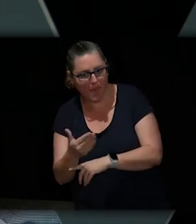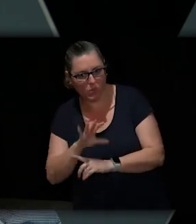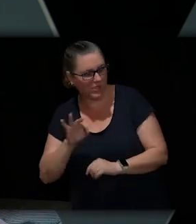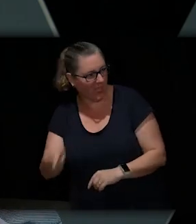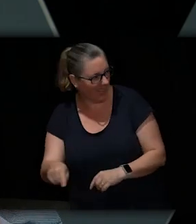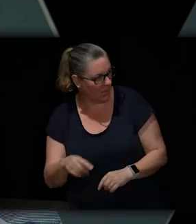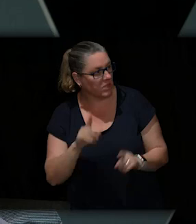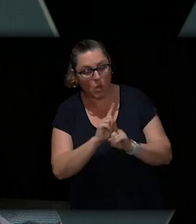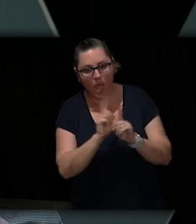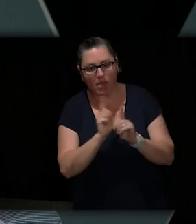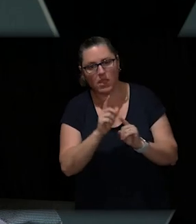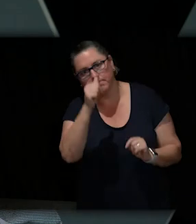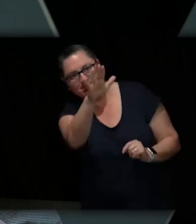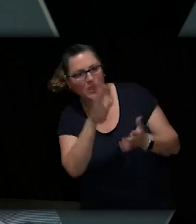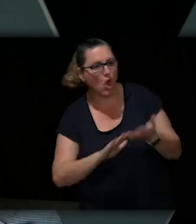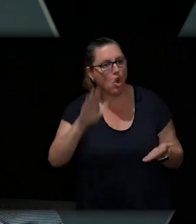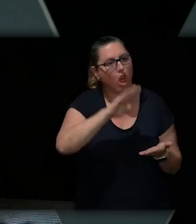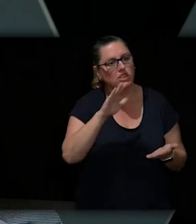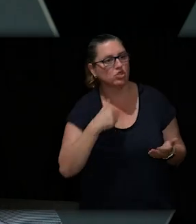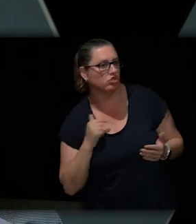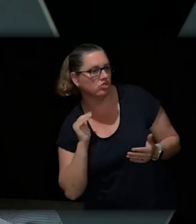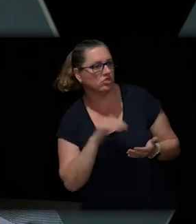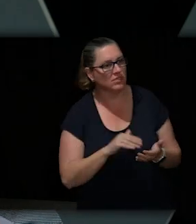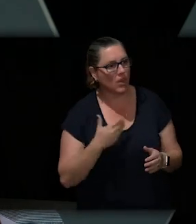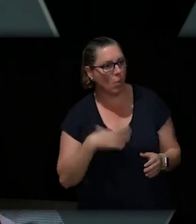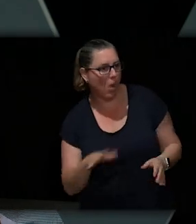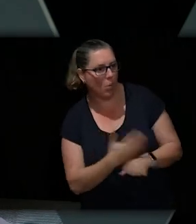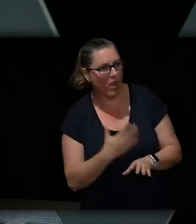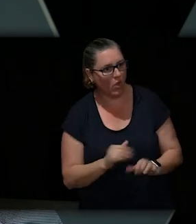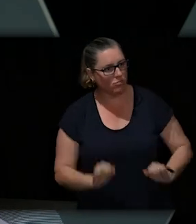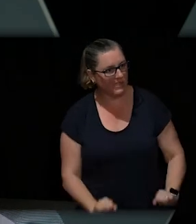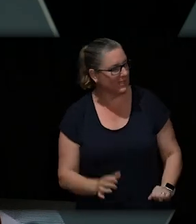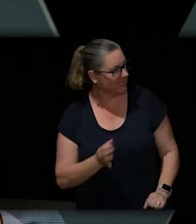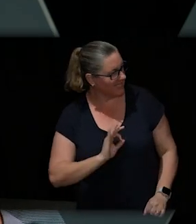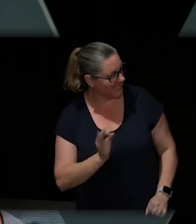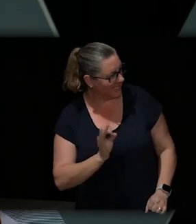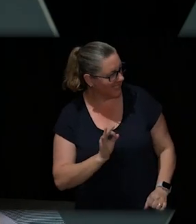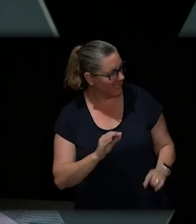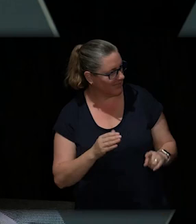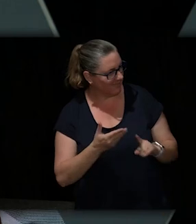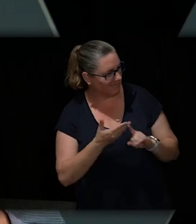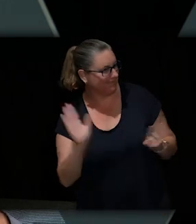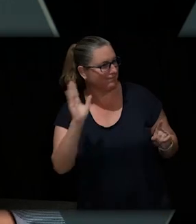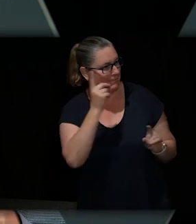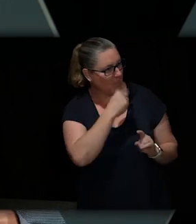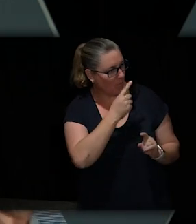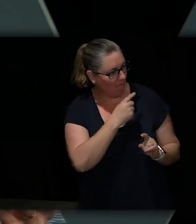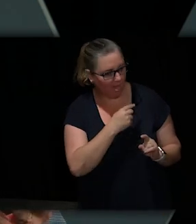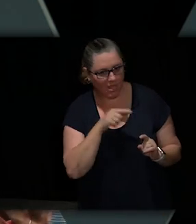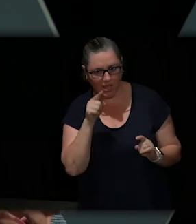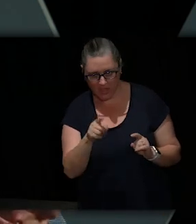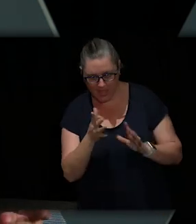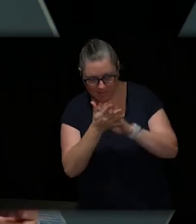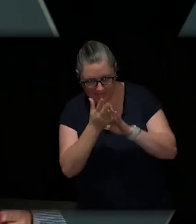with the goal of working for a senator, and then moving to the White House. It was people who sort of, in some ways, earned it, but fell